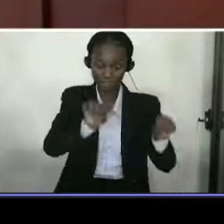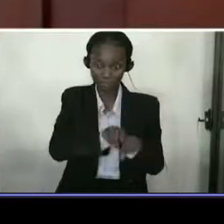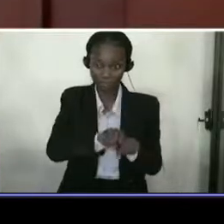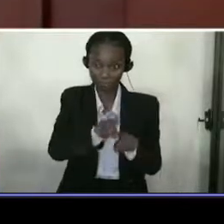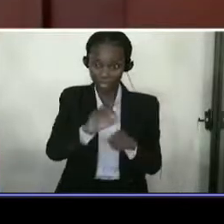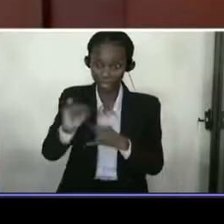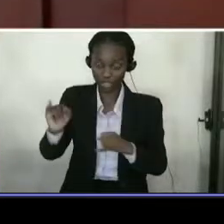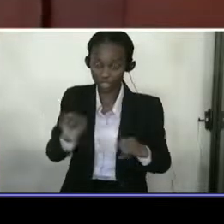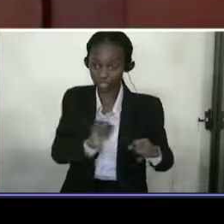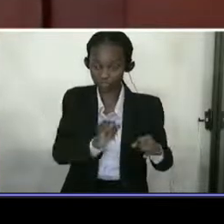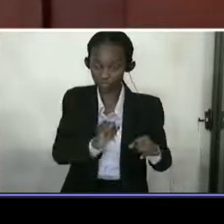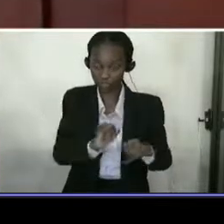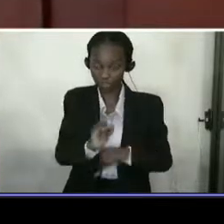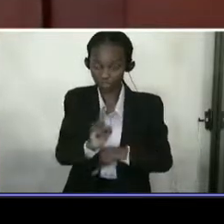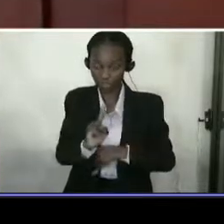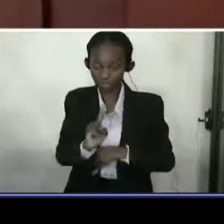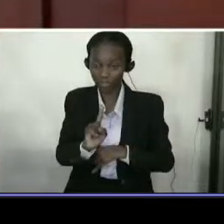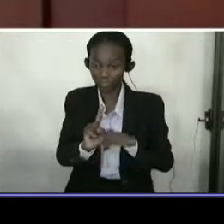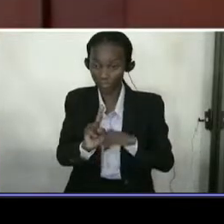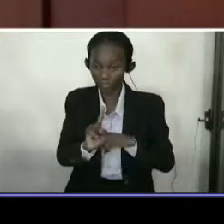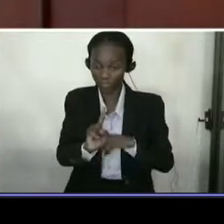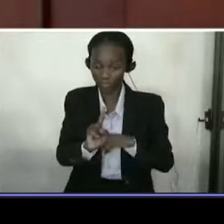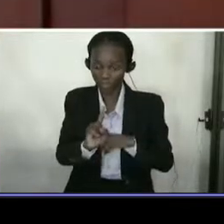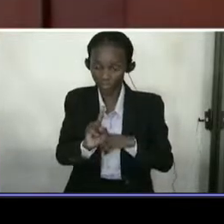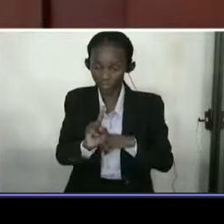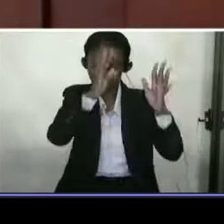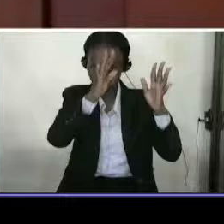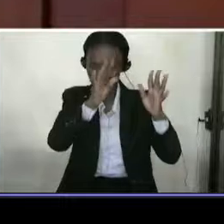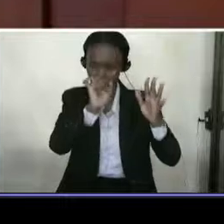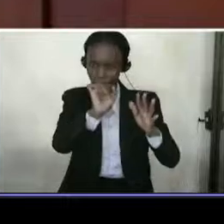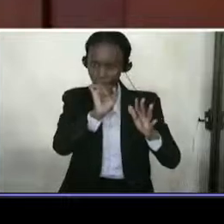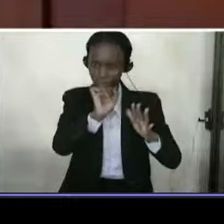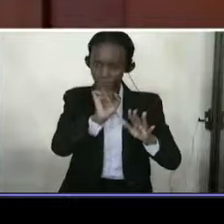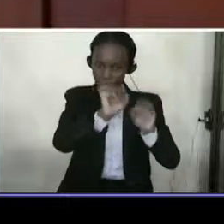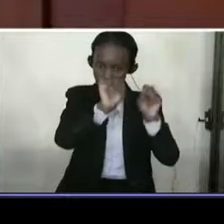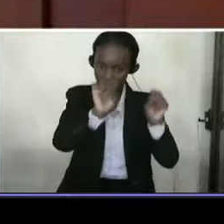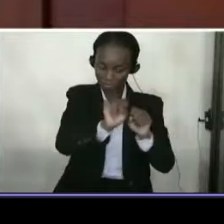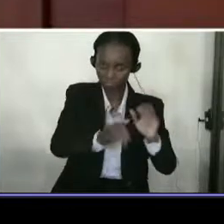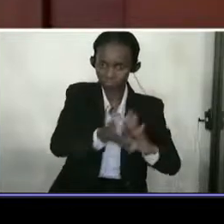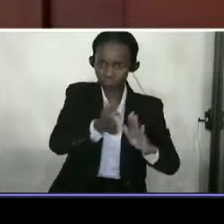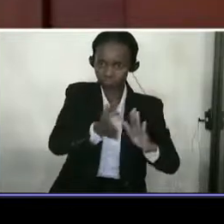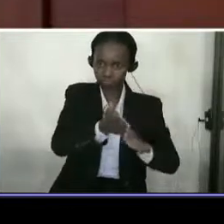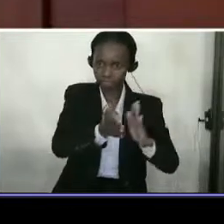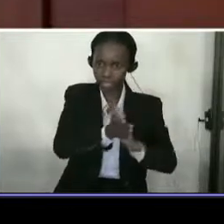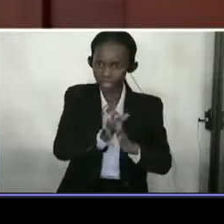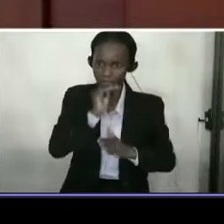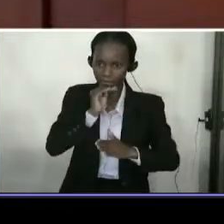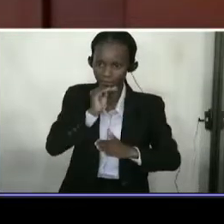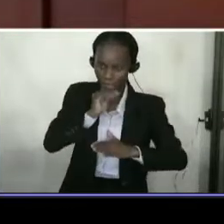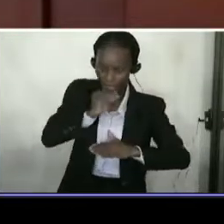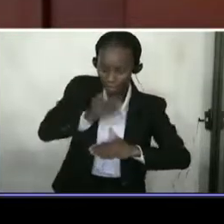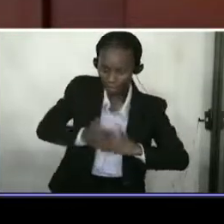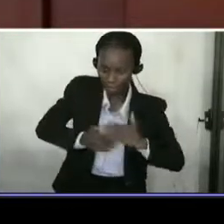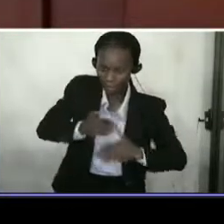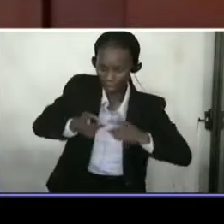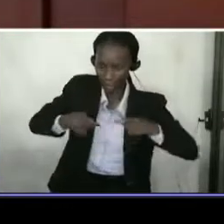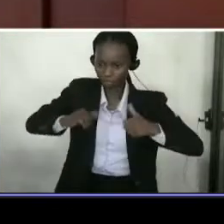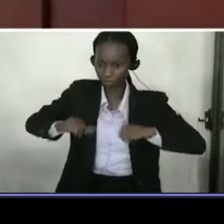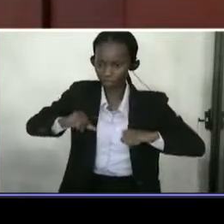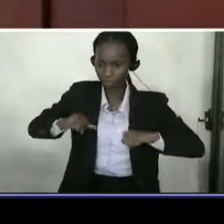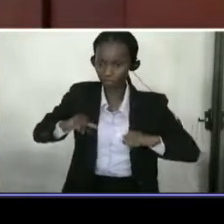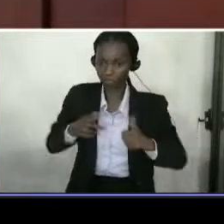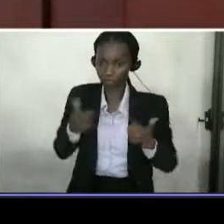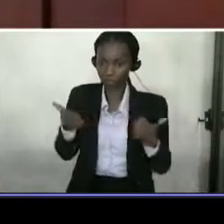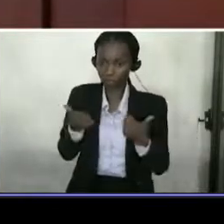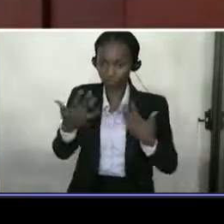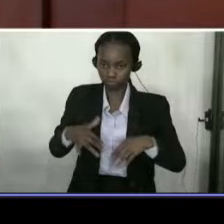of a web-based system is commendable and step in the right direction in terms of managing performance.